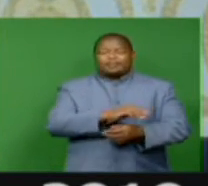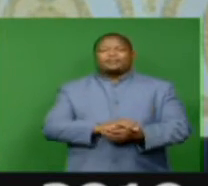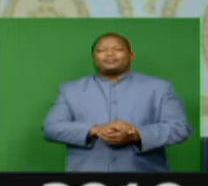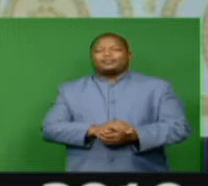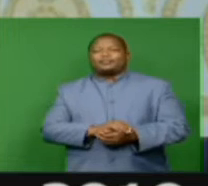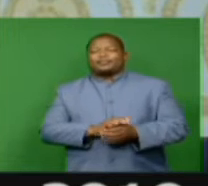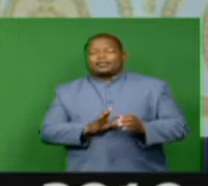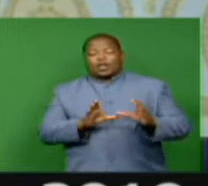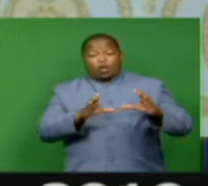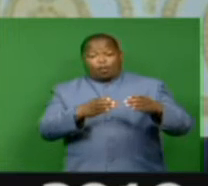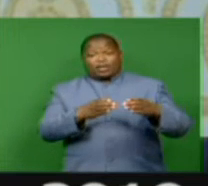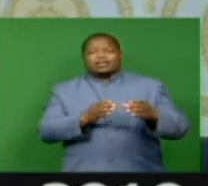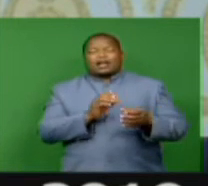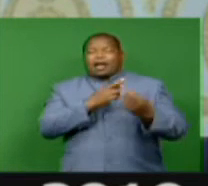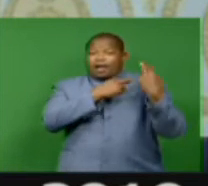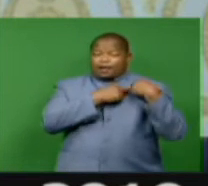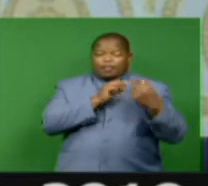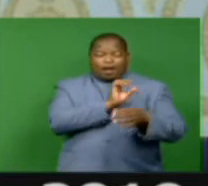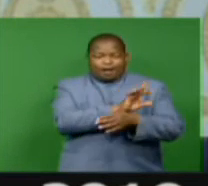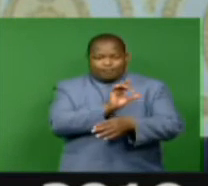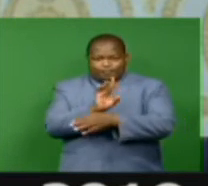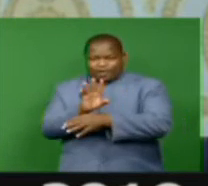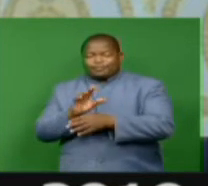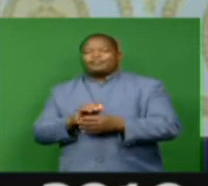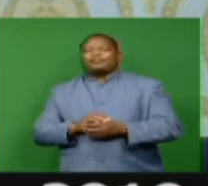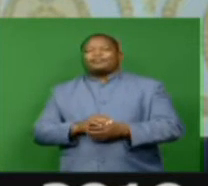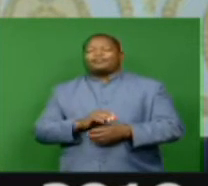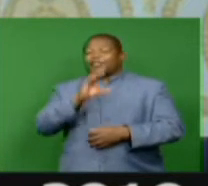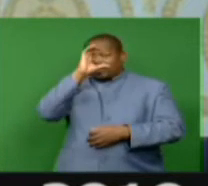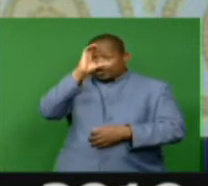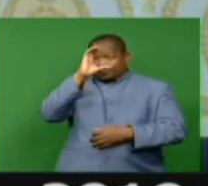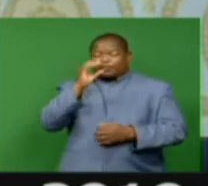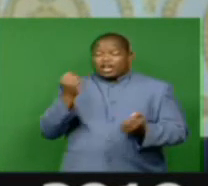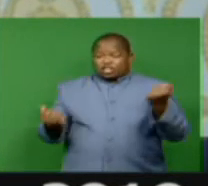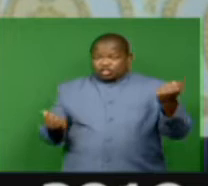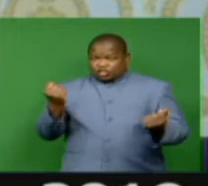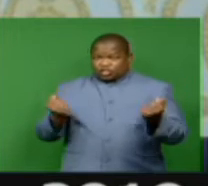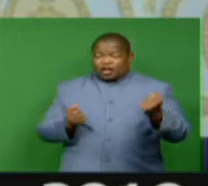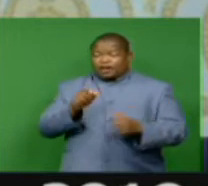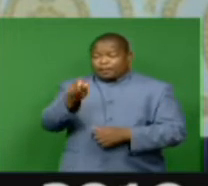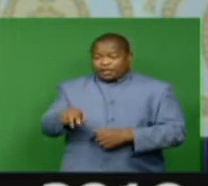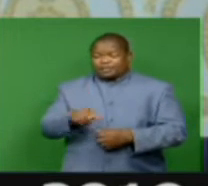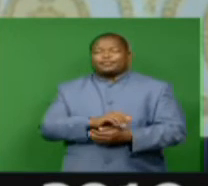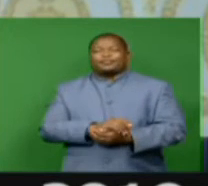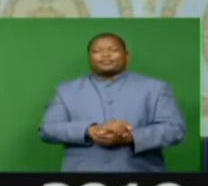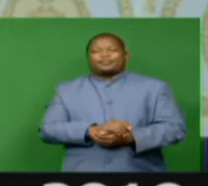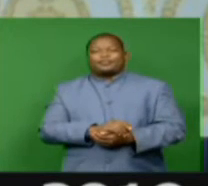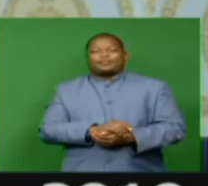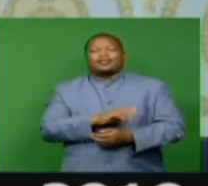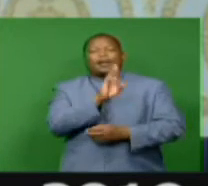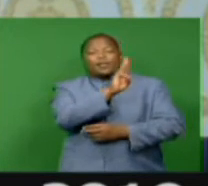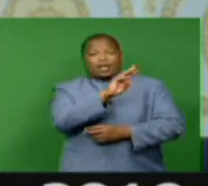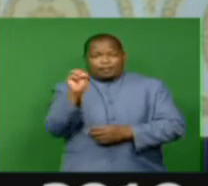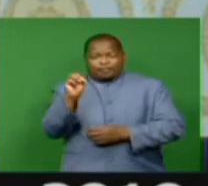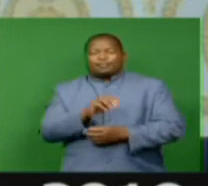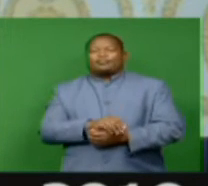Councillors, Chief Justice, Deputy Prime Minister, Excellencies, members of the